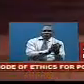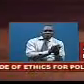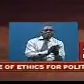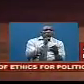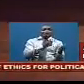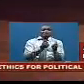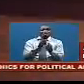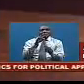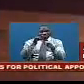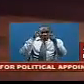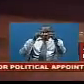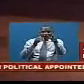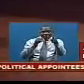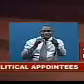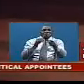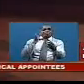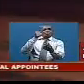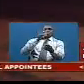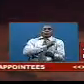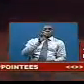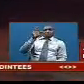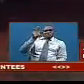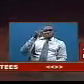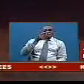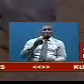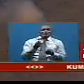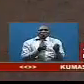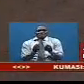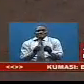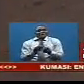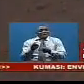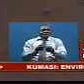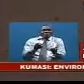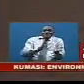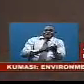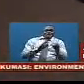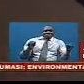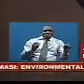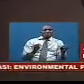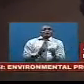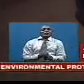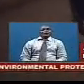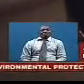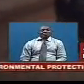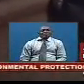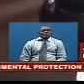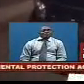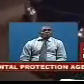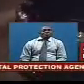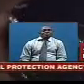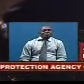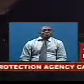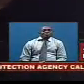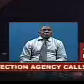p.m. This driver has just been stopped by the police for driving an unregistered vehicle outside the permitted